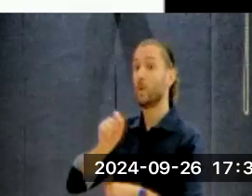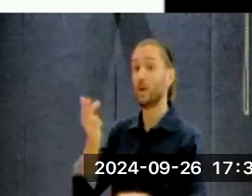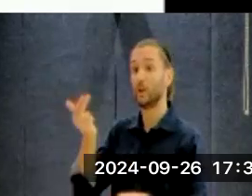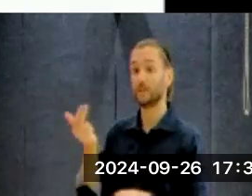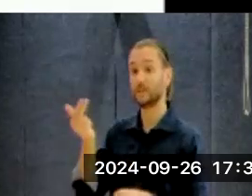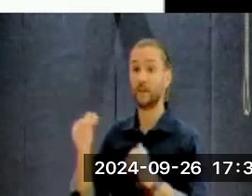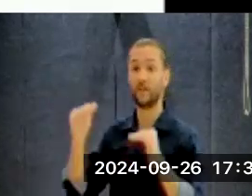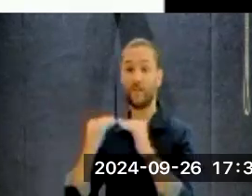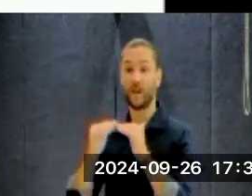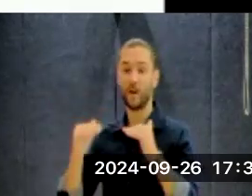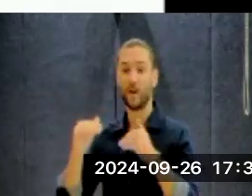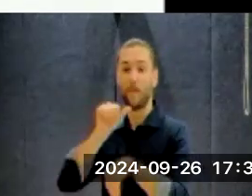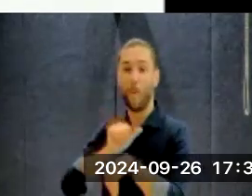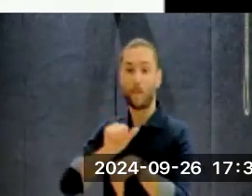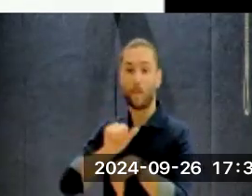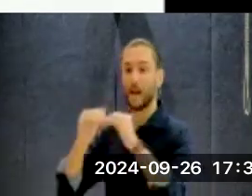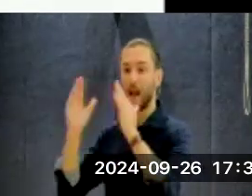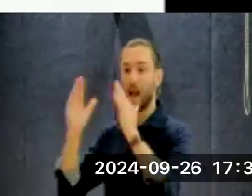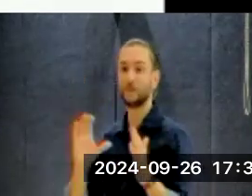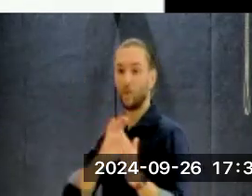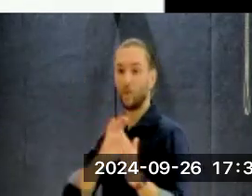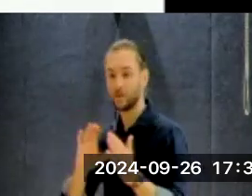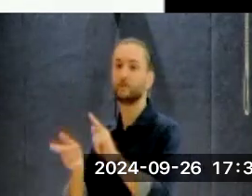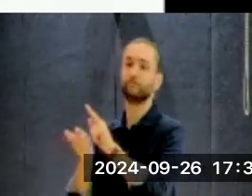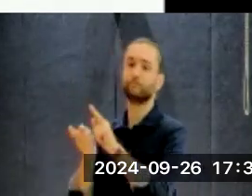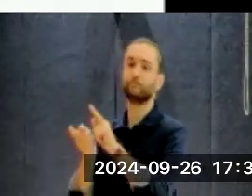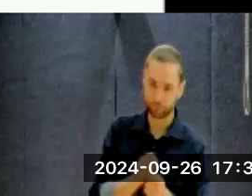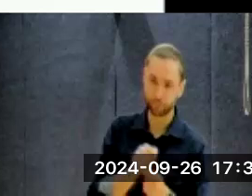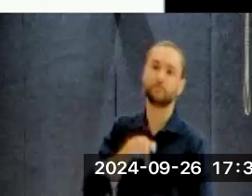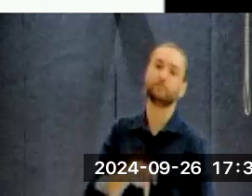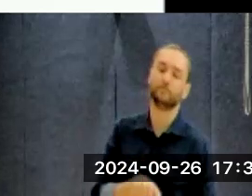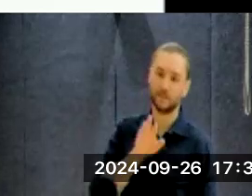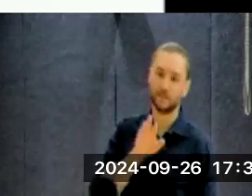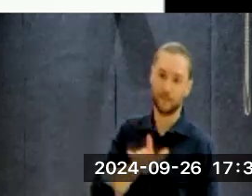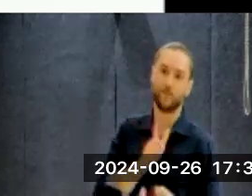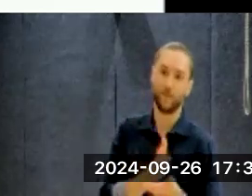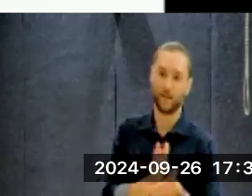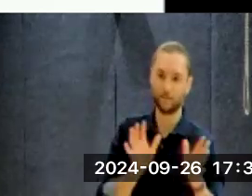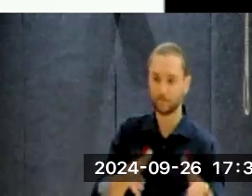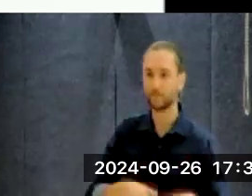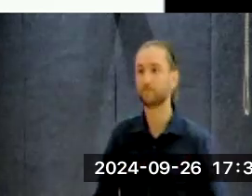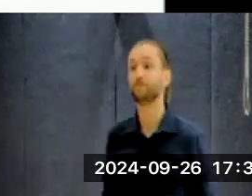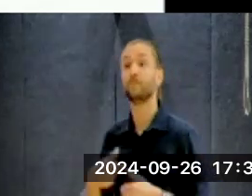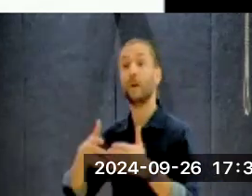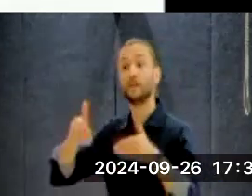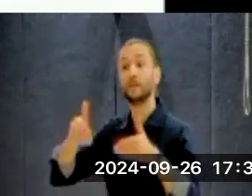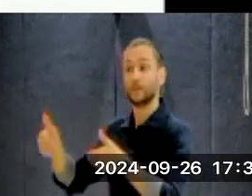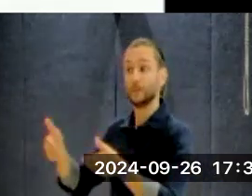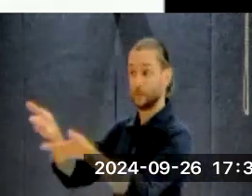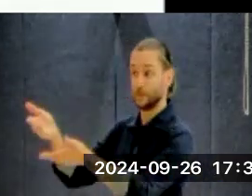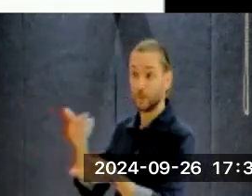Commission. I want to take a minute to introduce my fellow council members as well. And I'm just going to go down the list